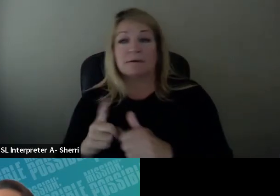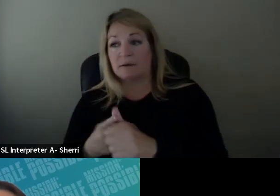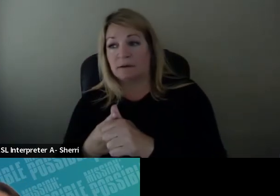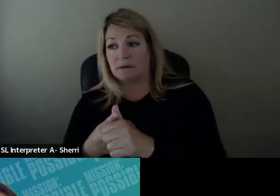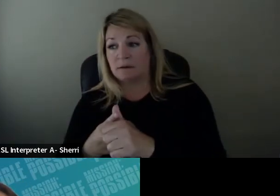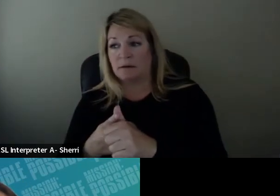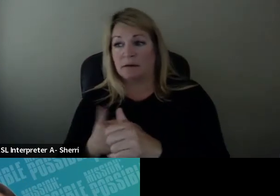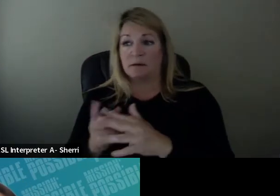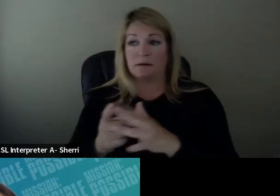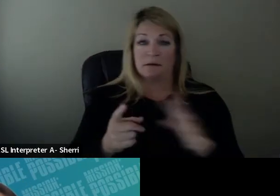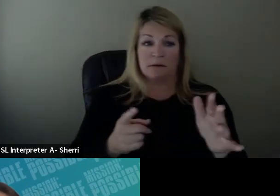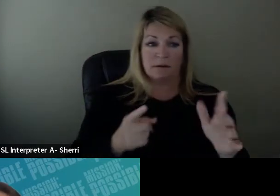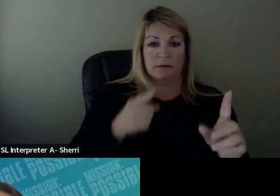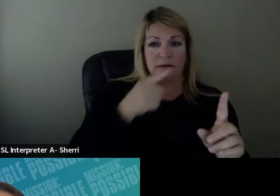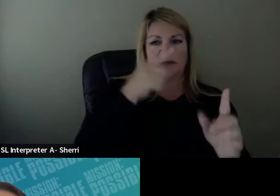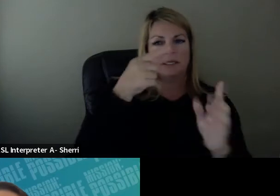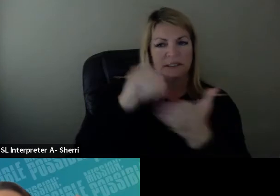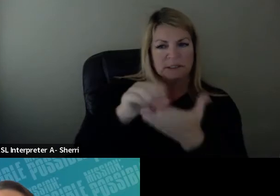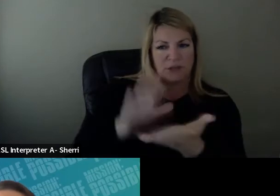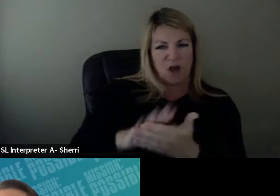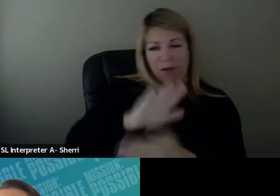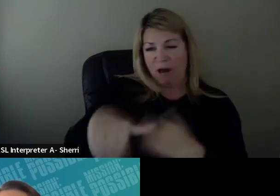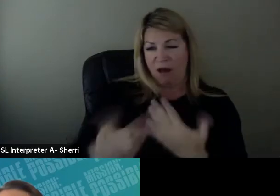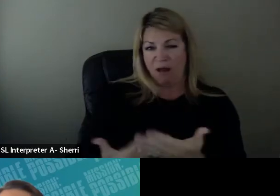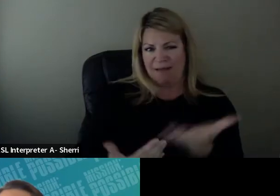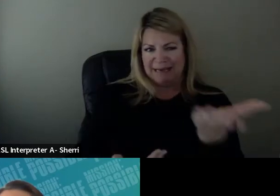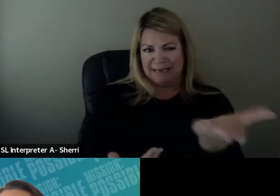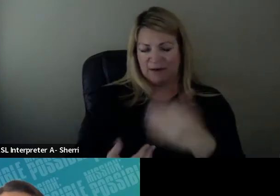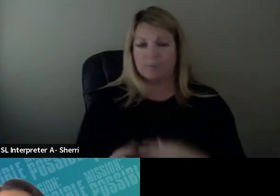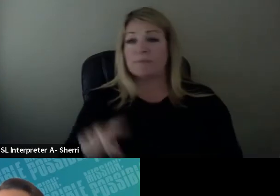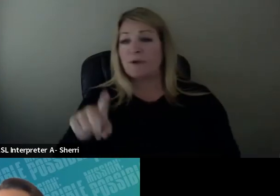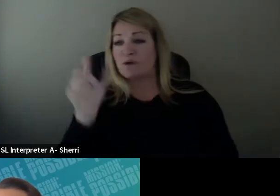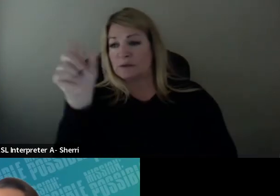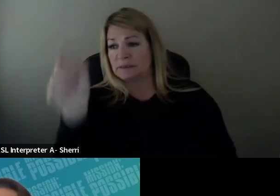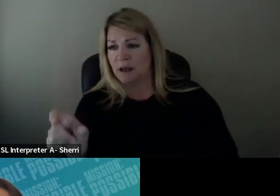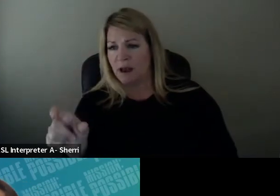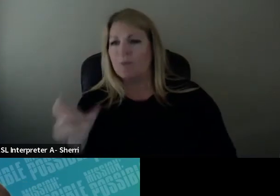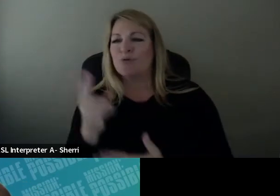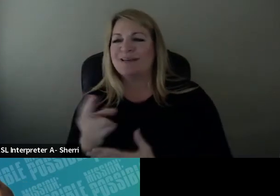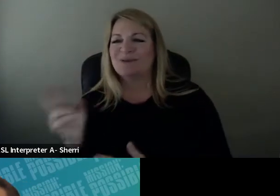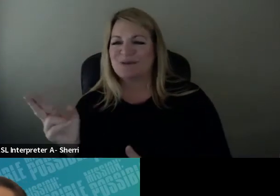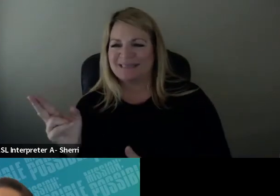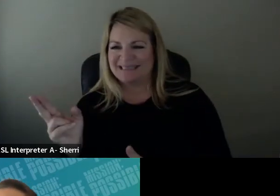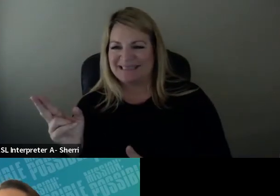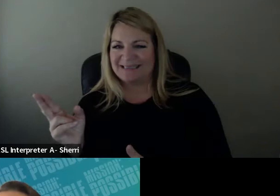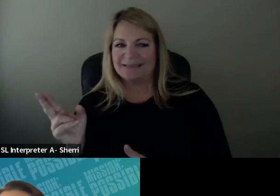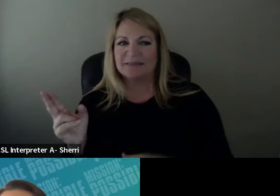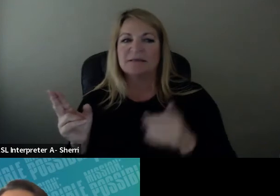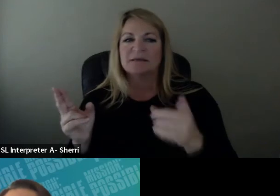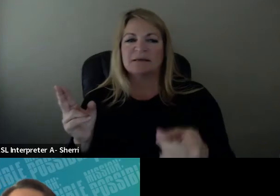to go is documented in here. The first column is resources. And this is, I want to just